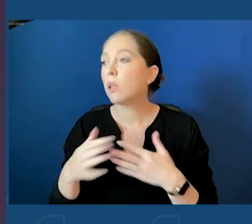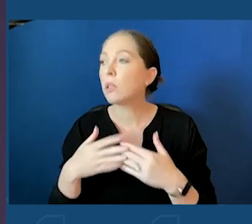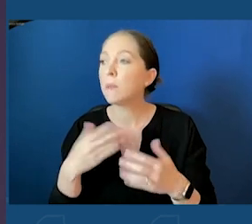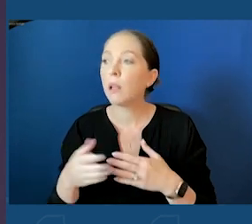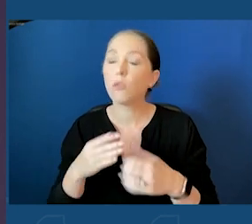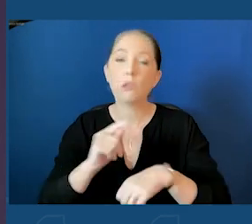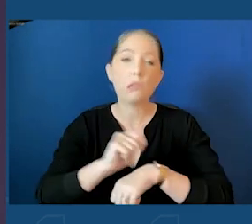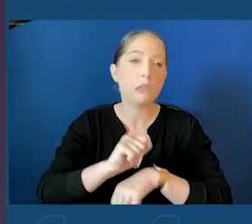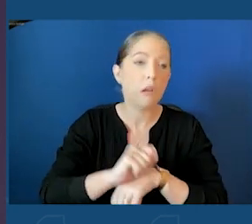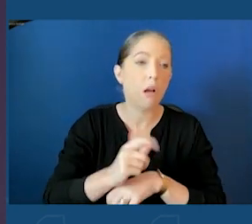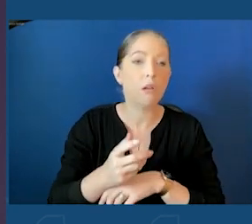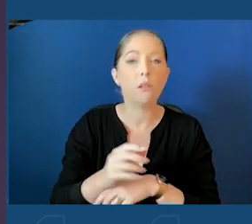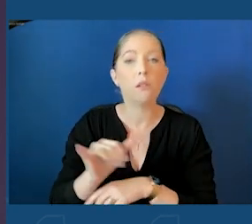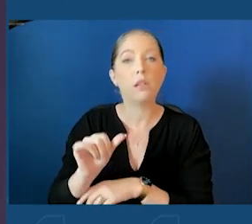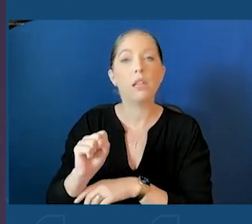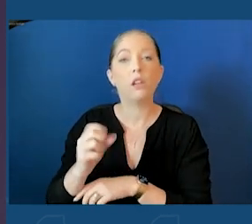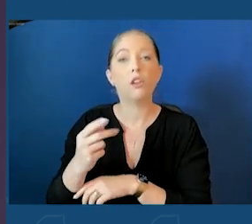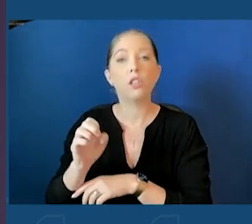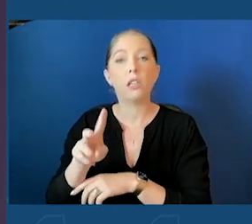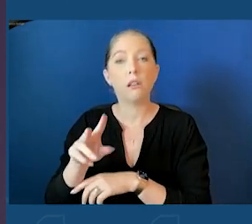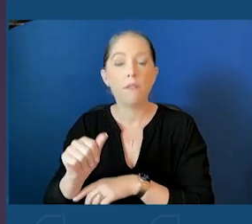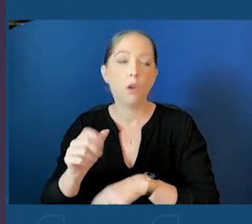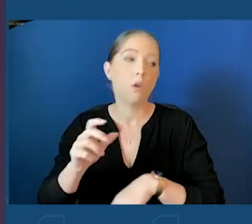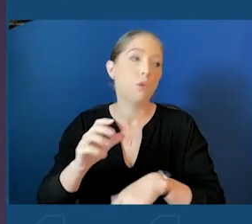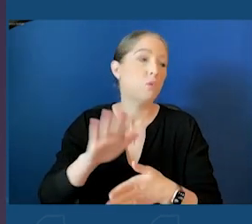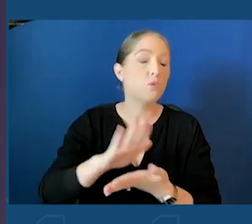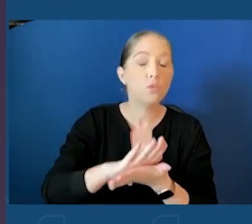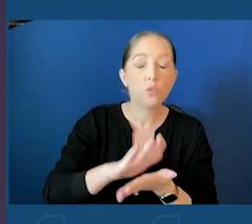yeshiva, for school, or a mosque,